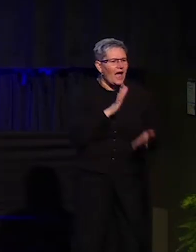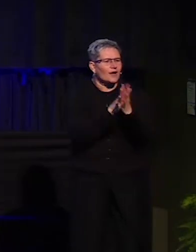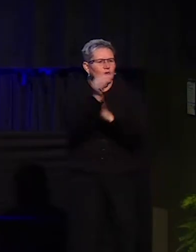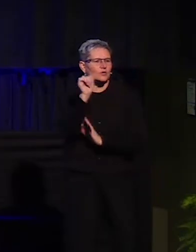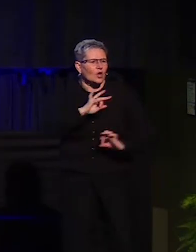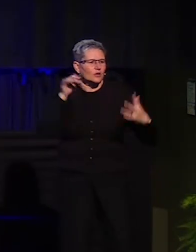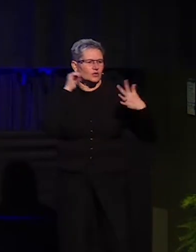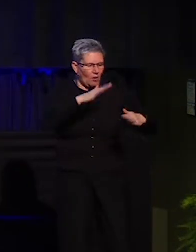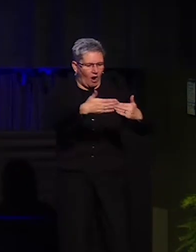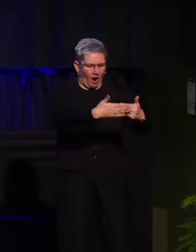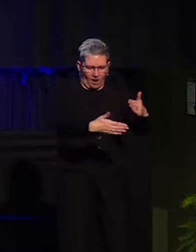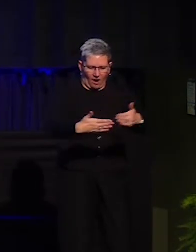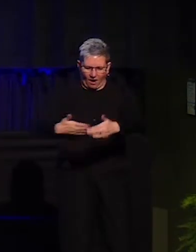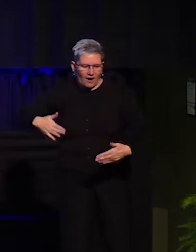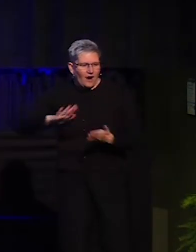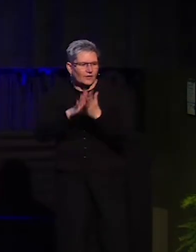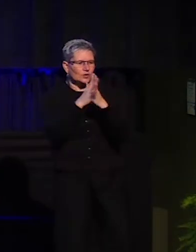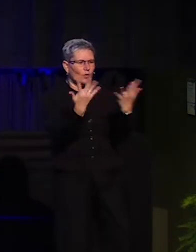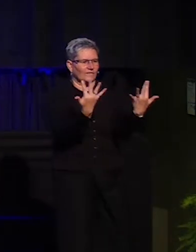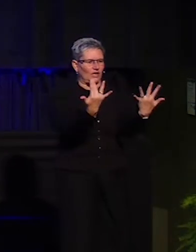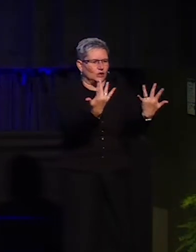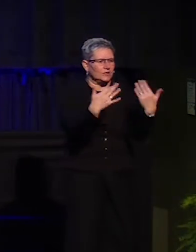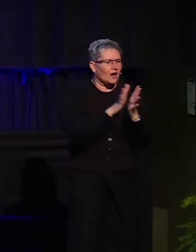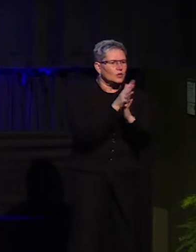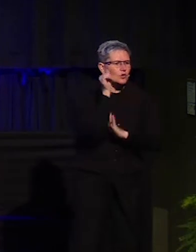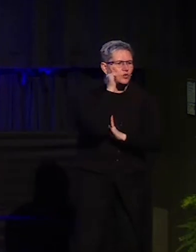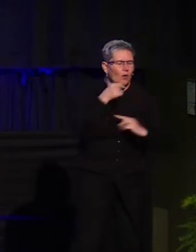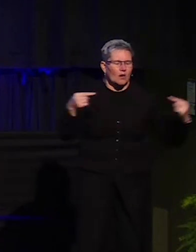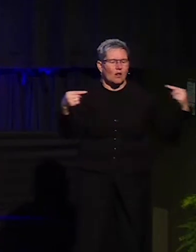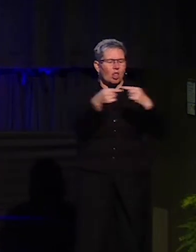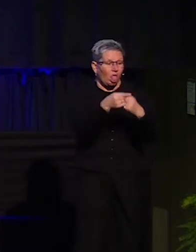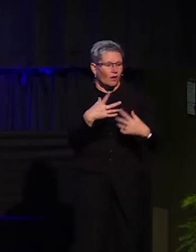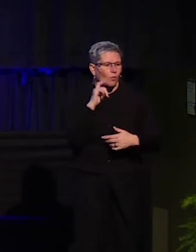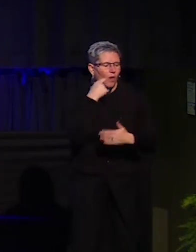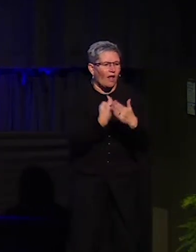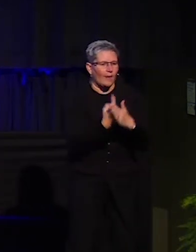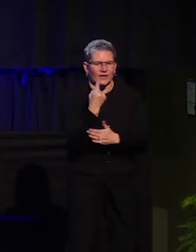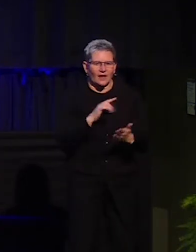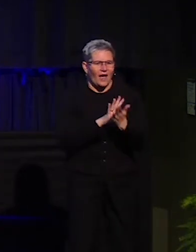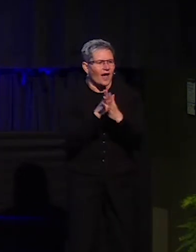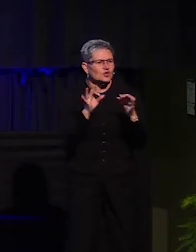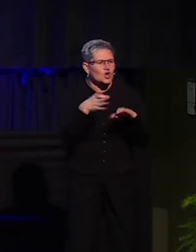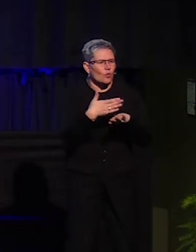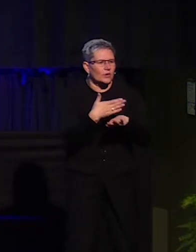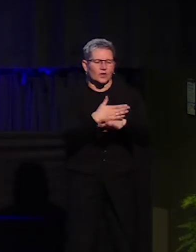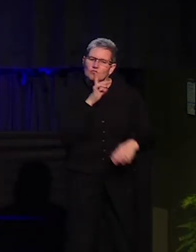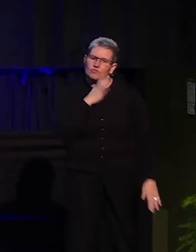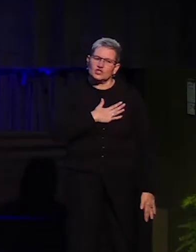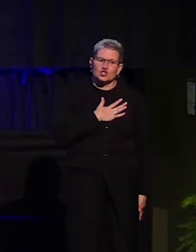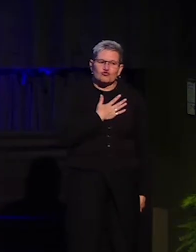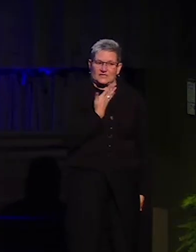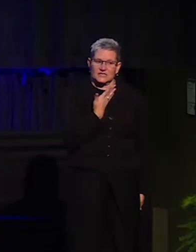of your arms are? How do you not know where your fingers are? How does that not work? It's a really